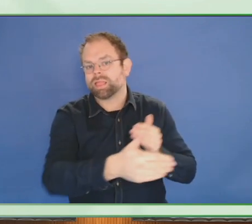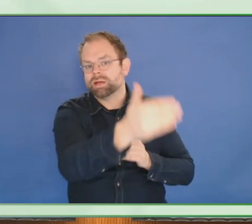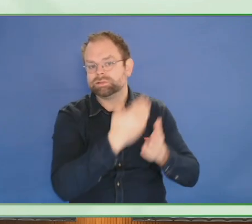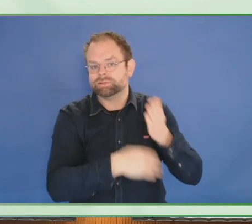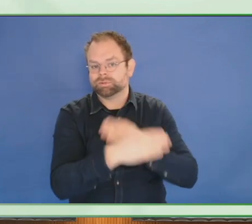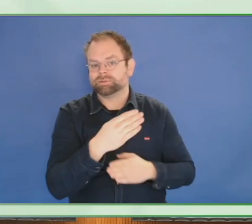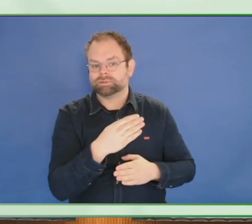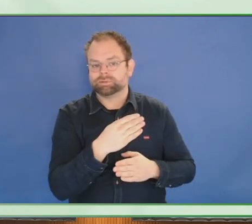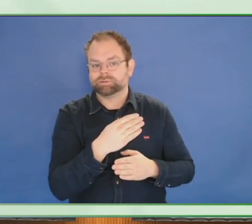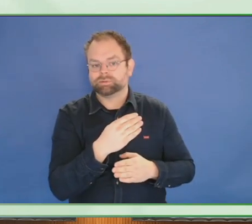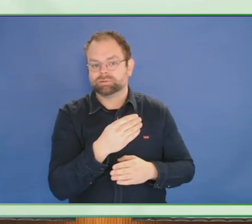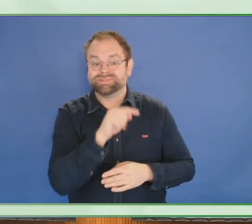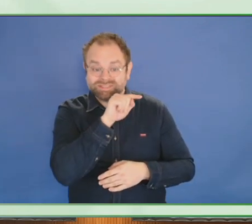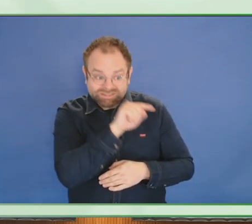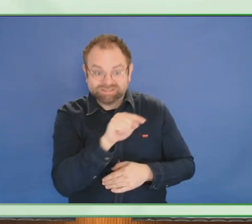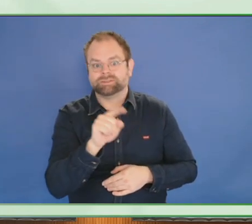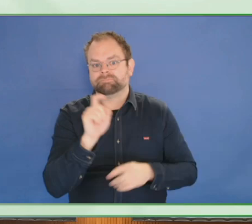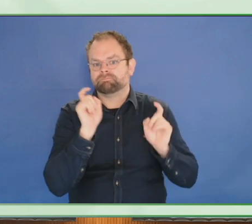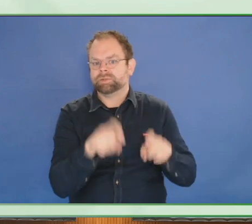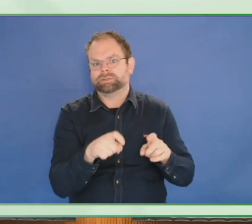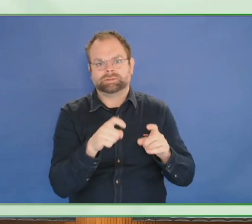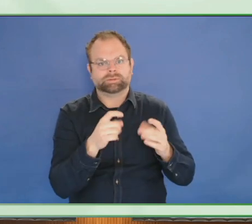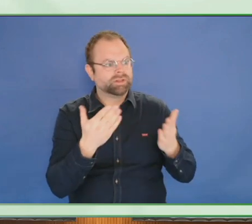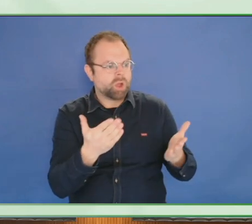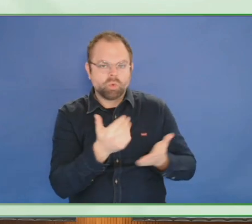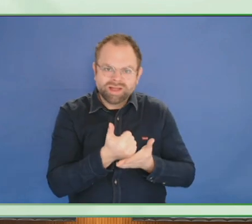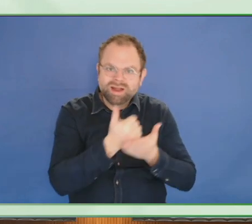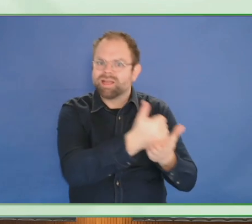These statistics highlight the urgency of our work.